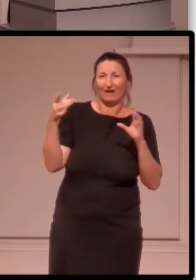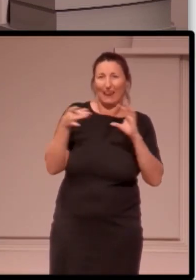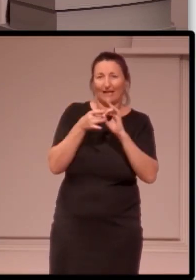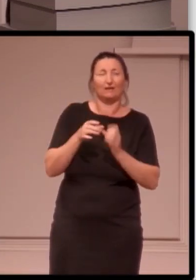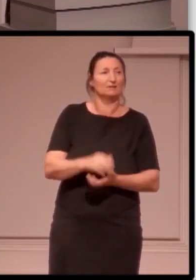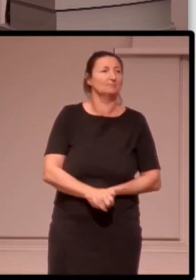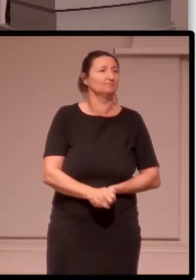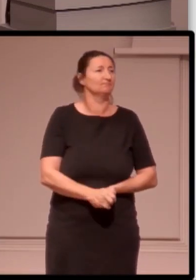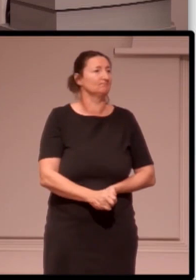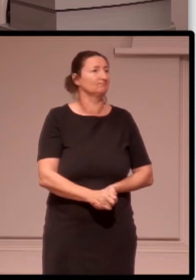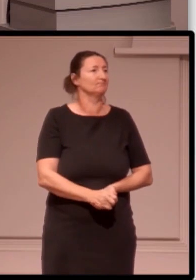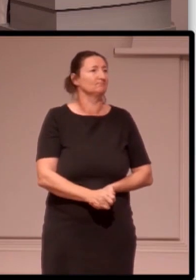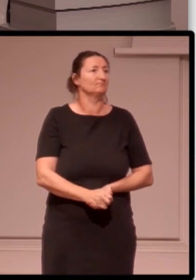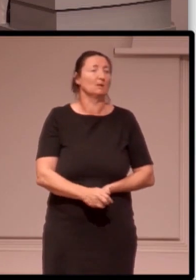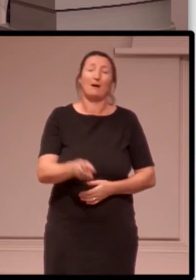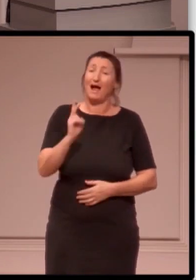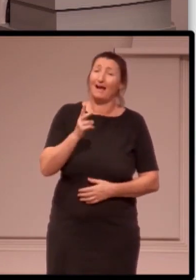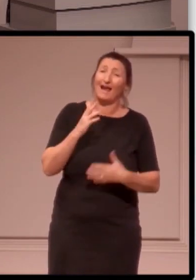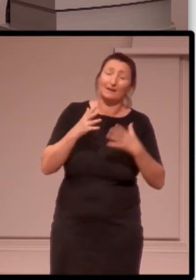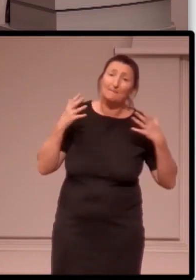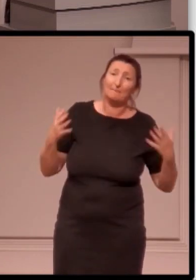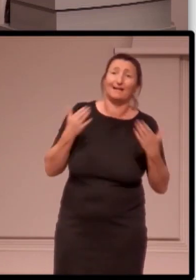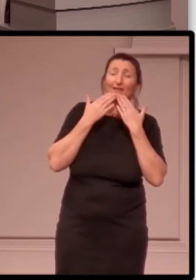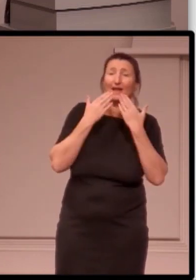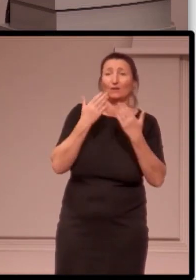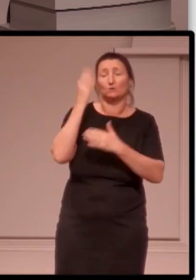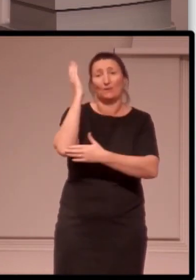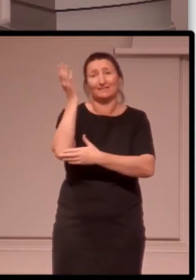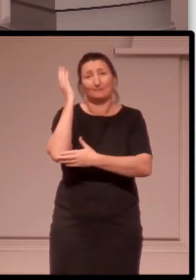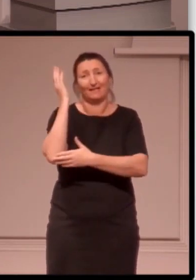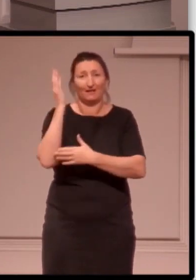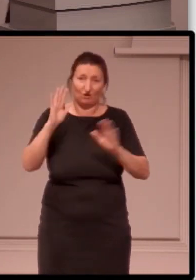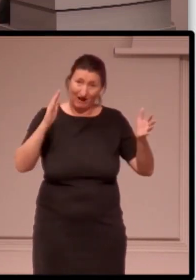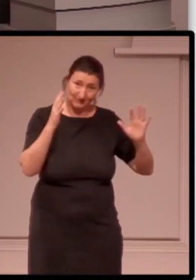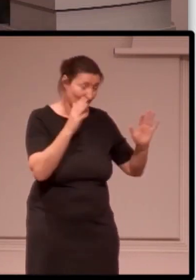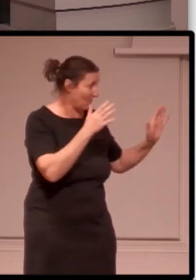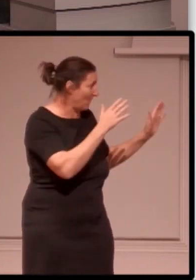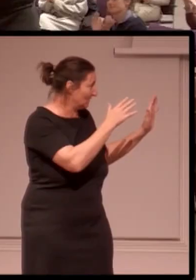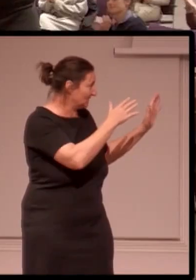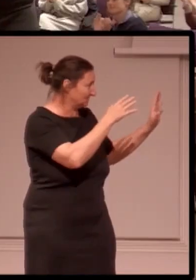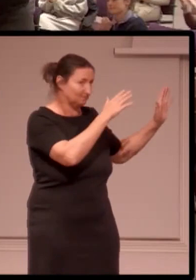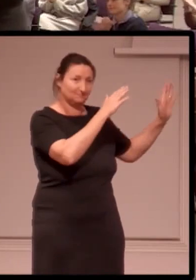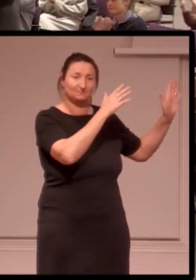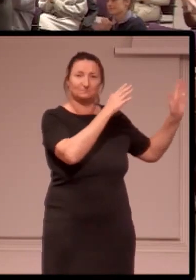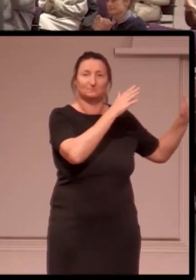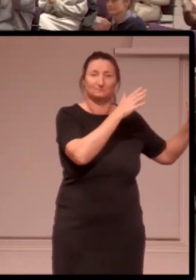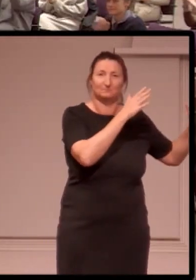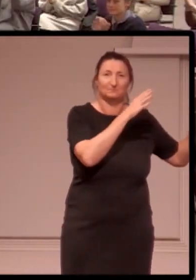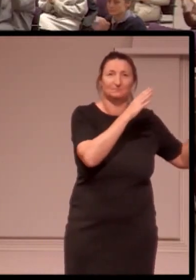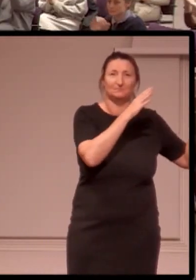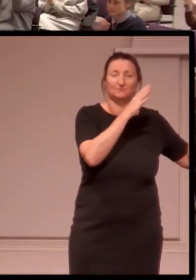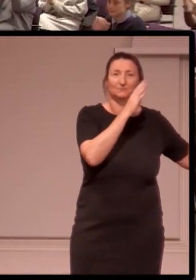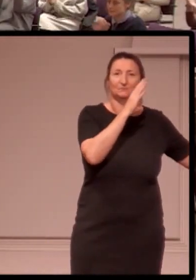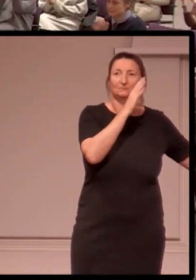there. But just once again, a huge thank you to our speakers. So we'll give them another round of applause.